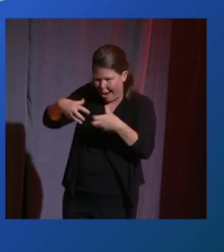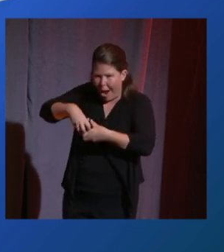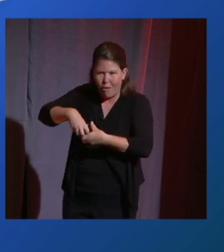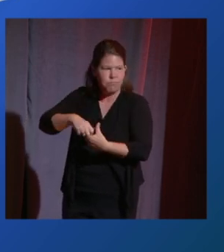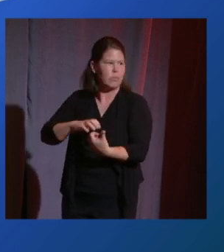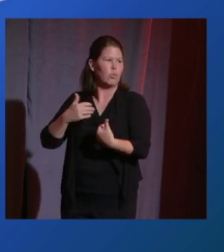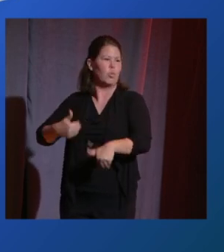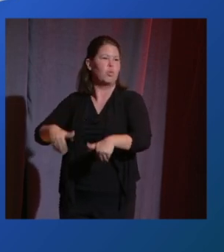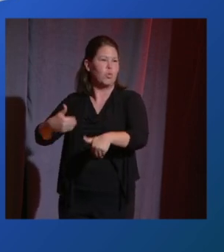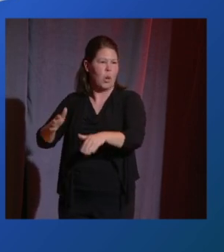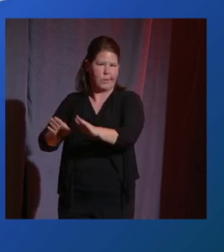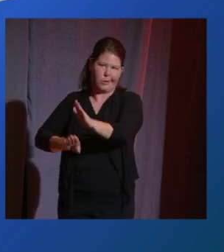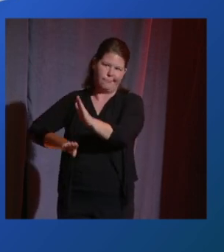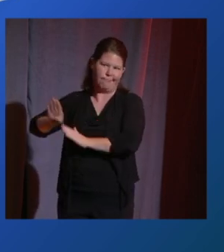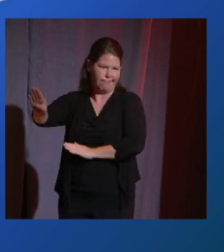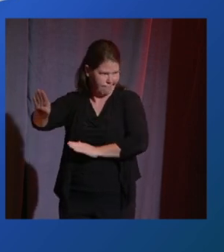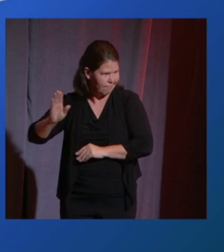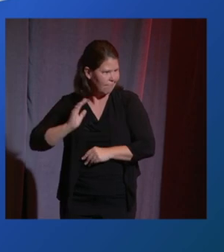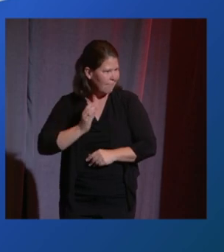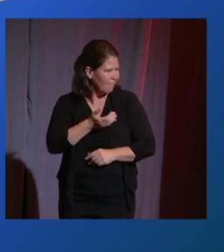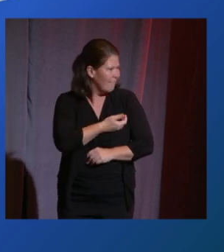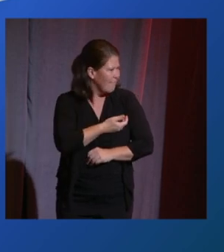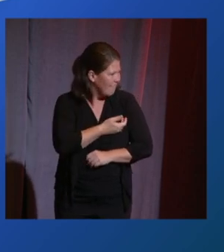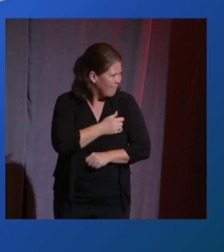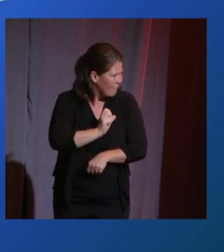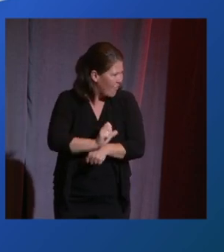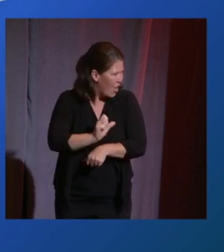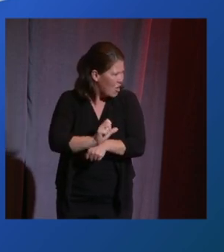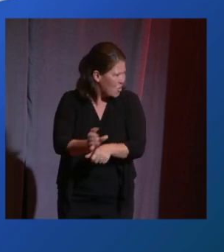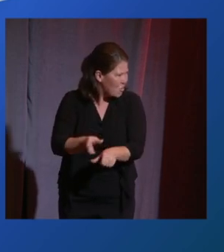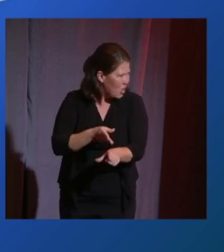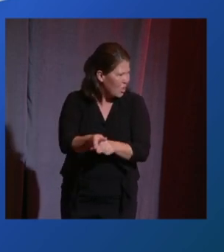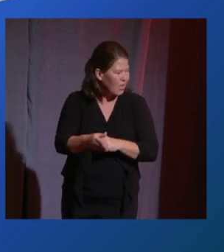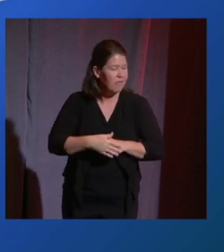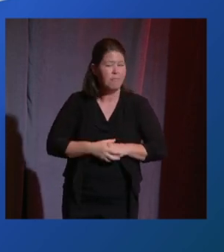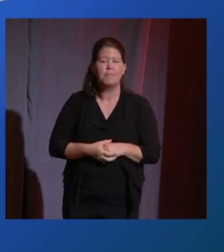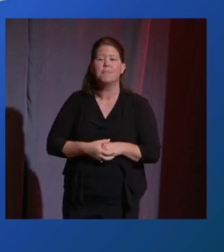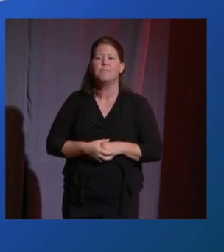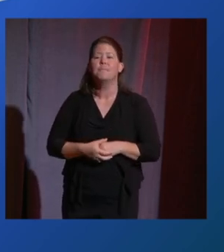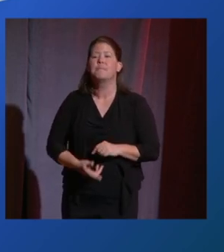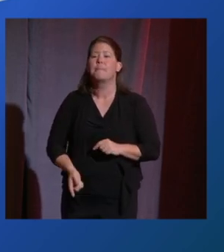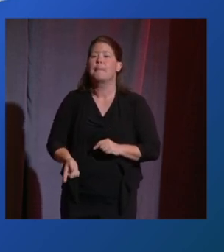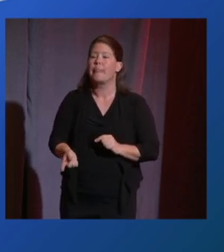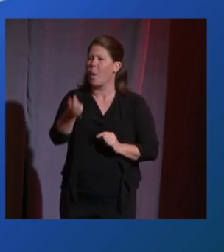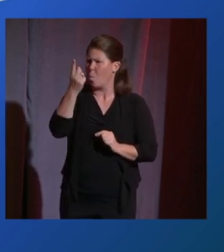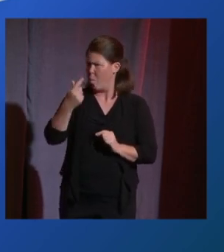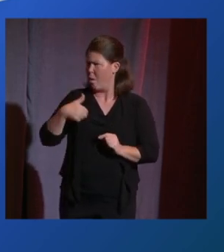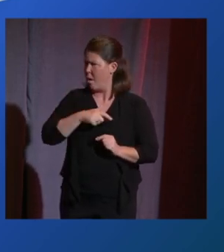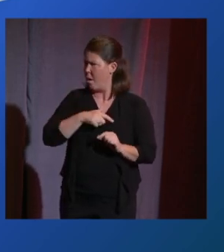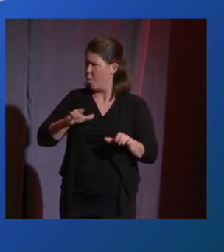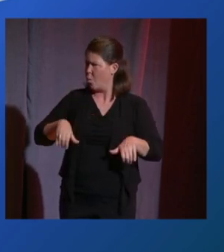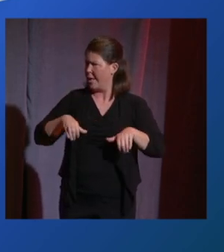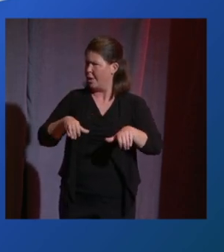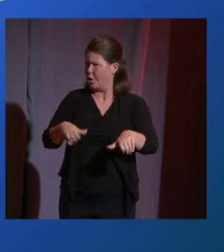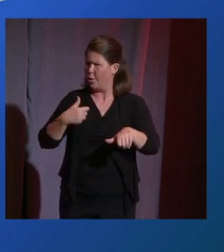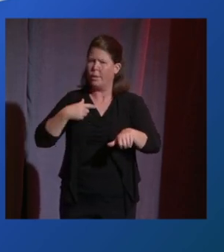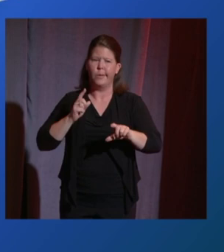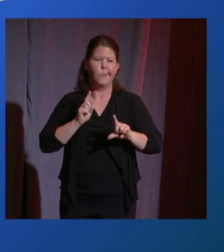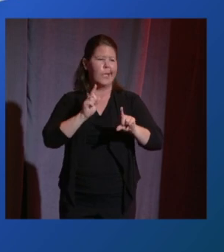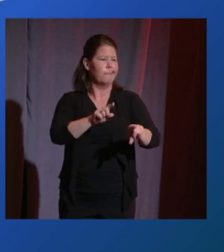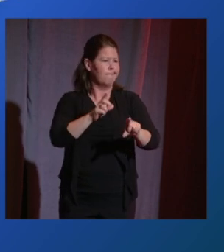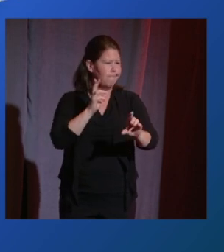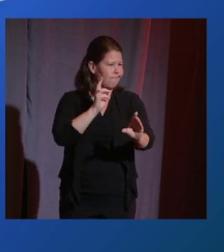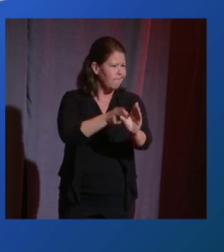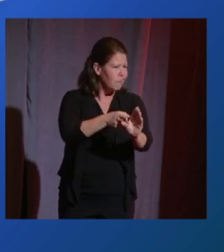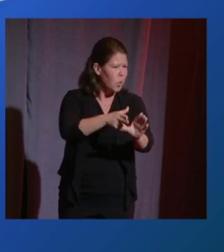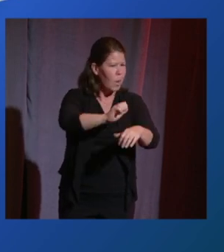that one of the things that we did do in terms of our K through2 effort is that we initiated a high school internship program